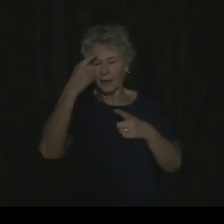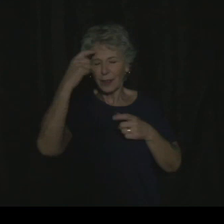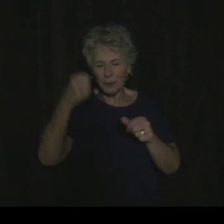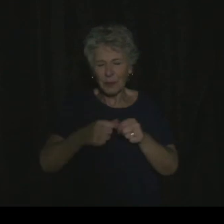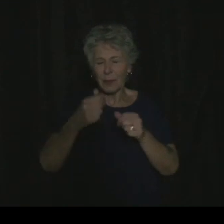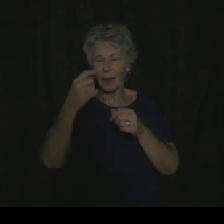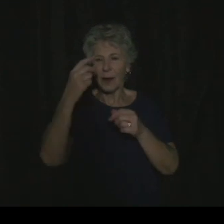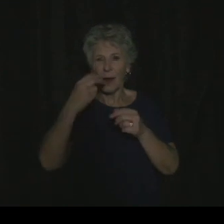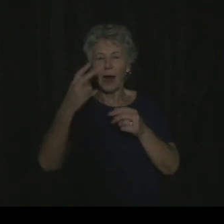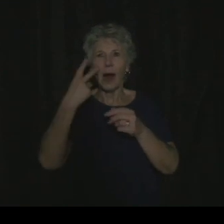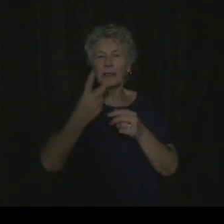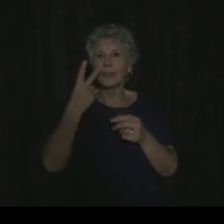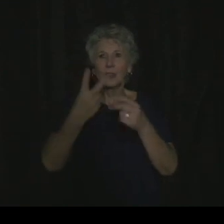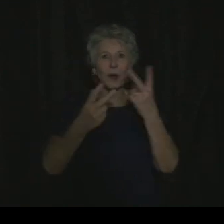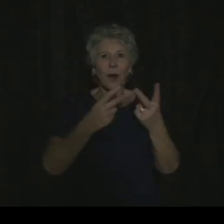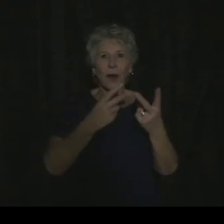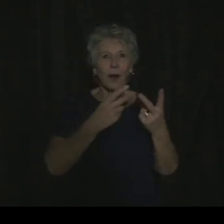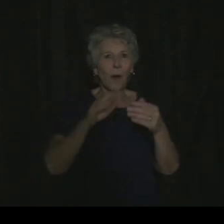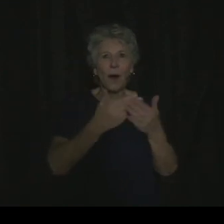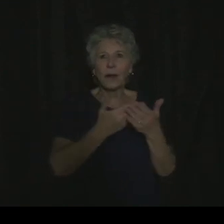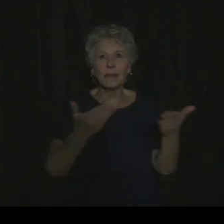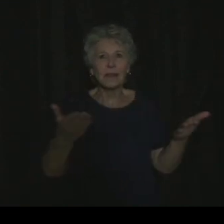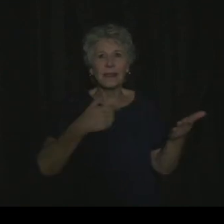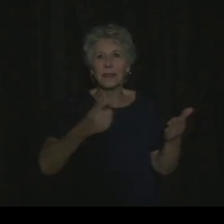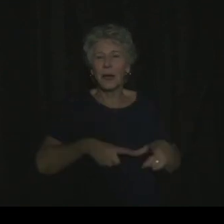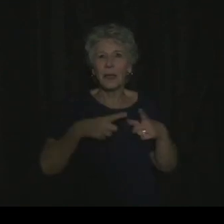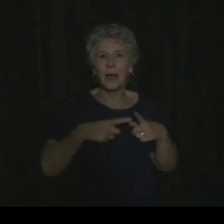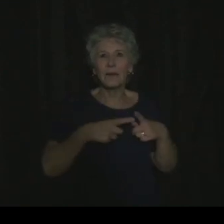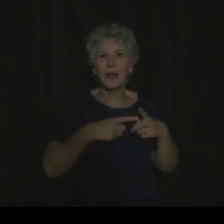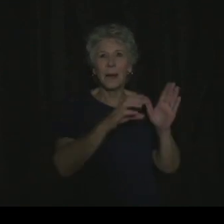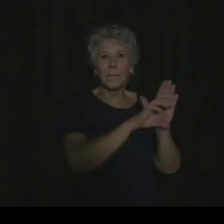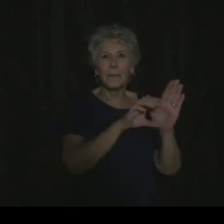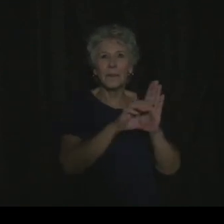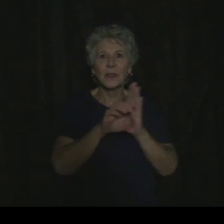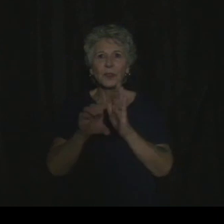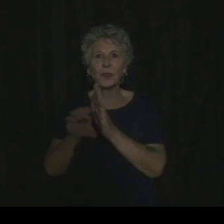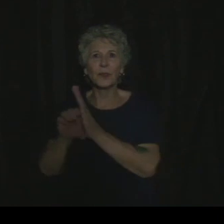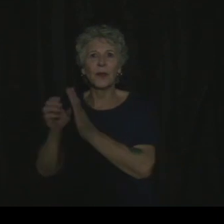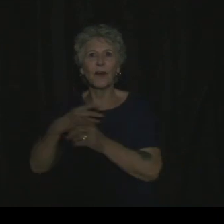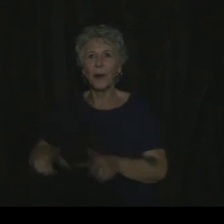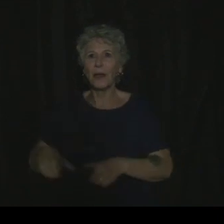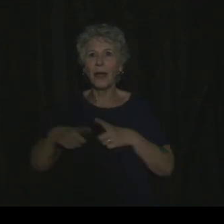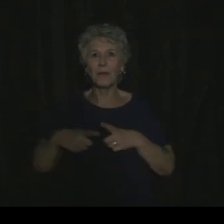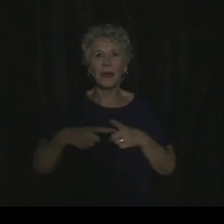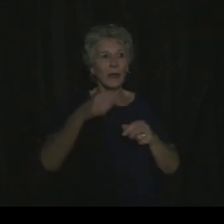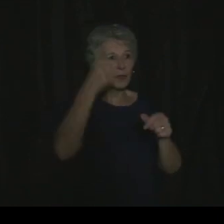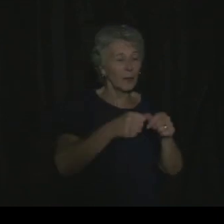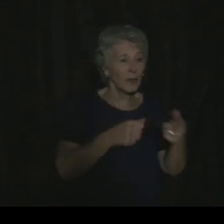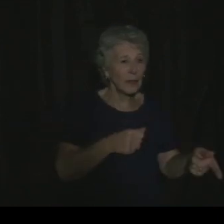remember. And it was like a motion picture. It was like pictures of my life. It was like, remember